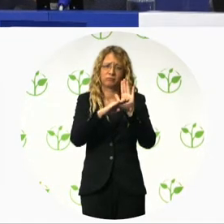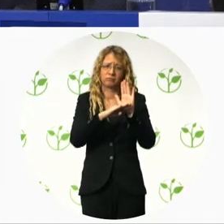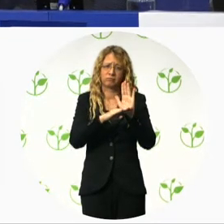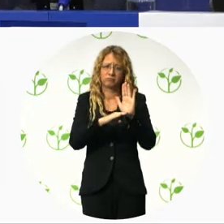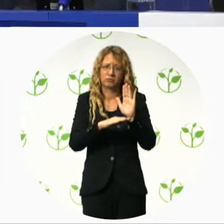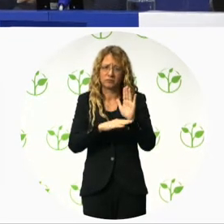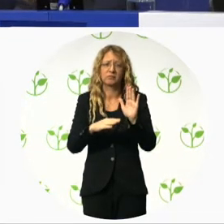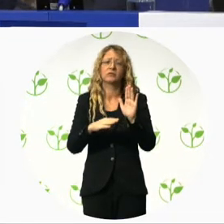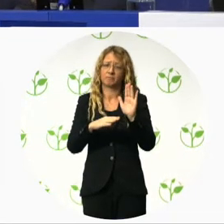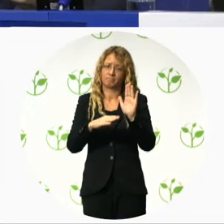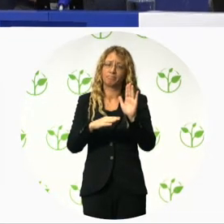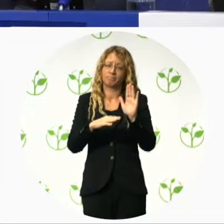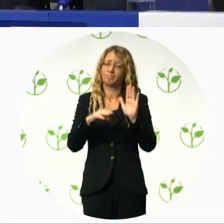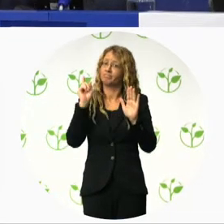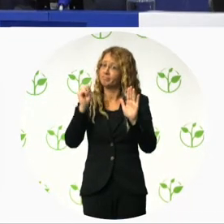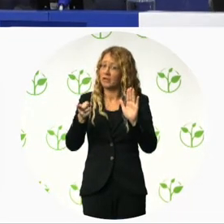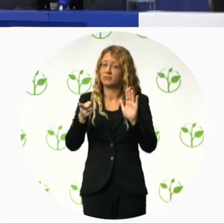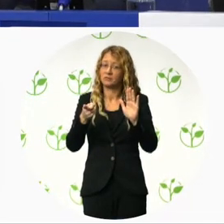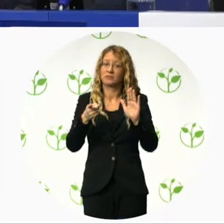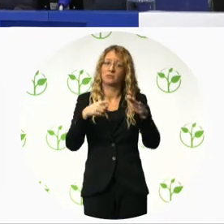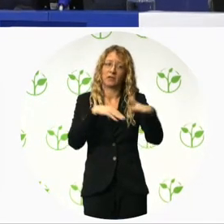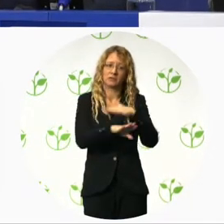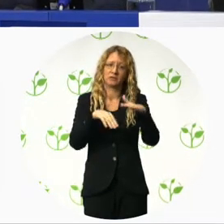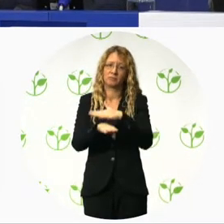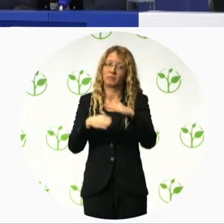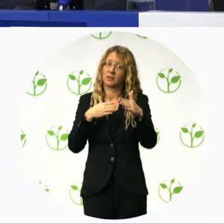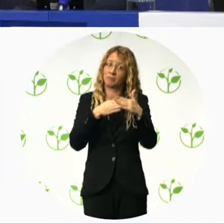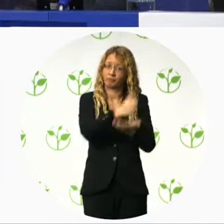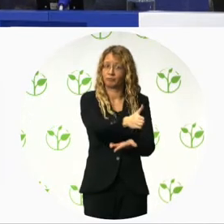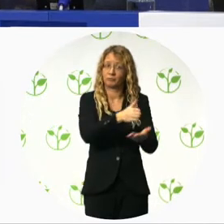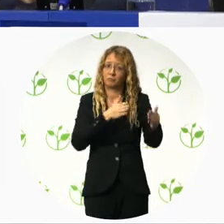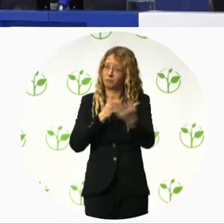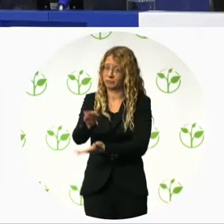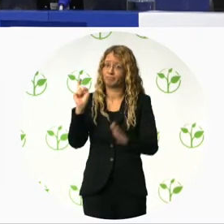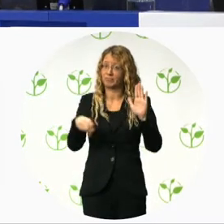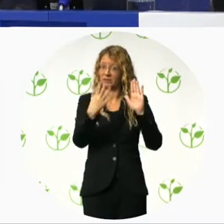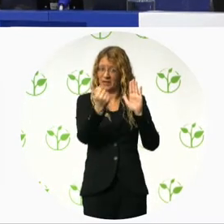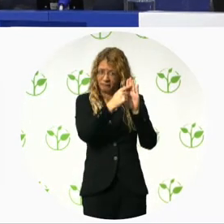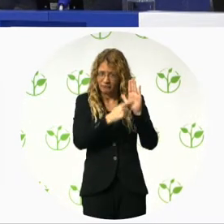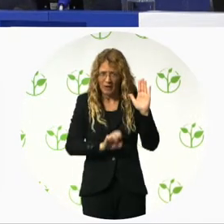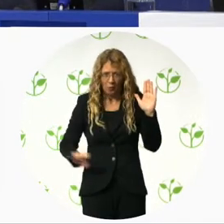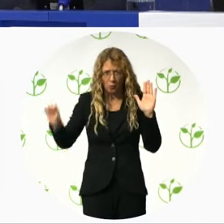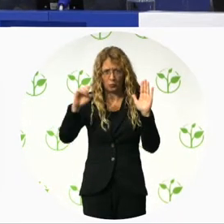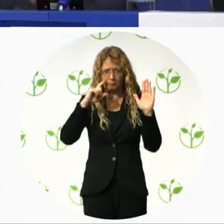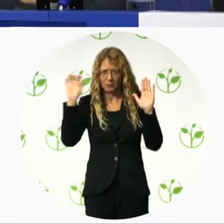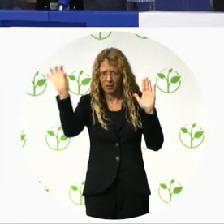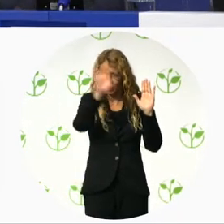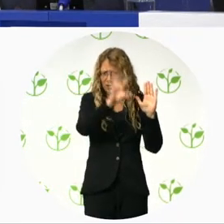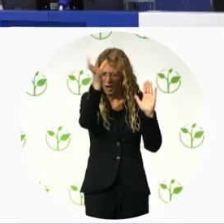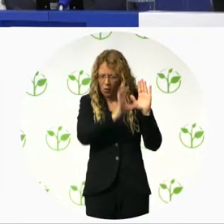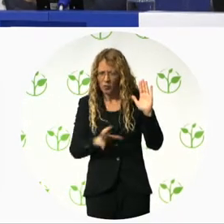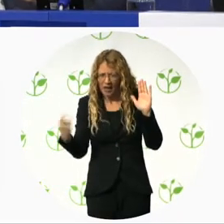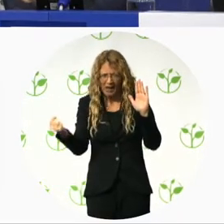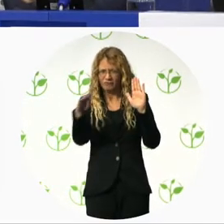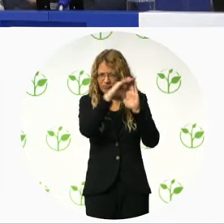having captioning services, at least in Italy, in most of the European countries. It's just a good way, it's nice to have, but it's